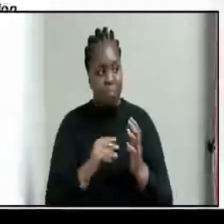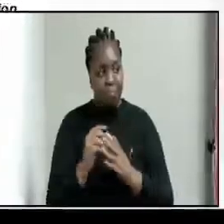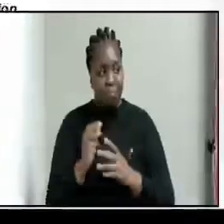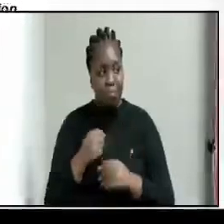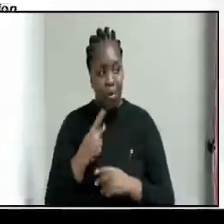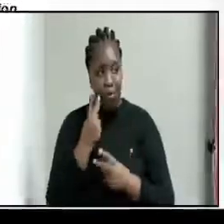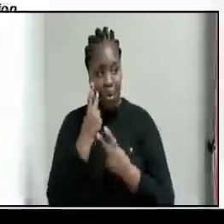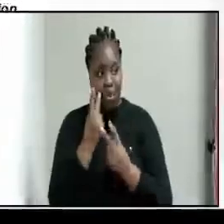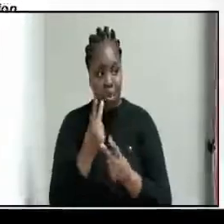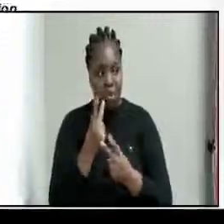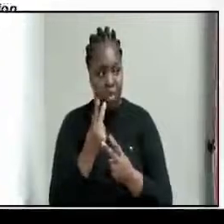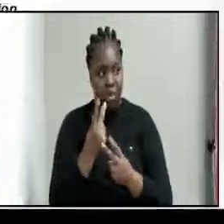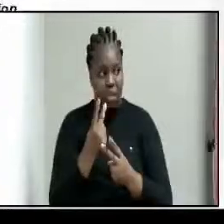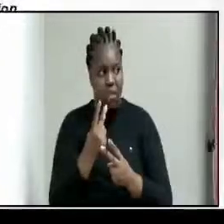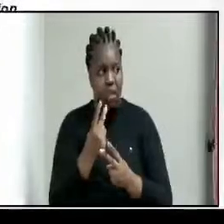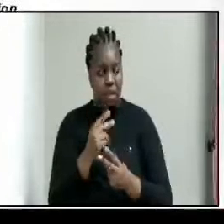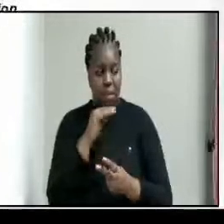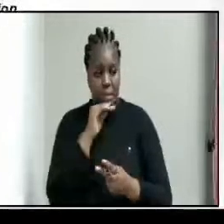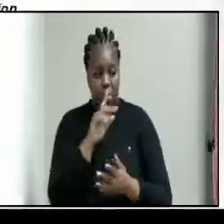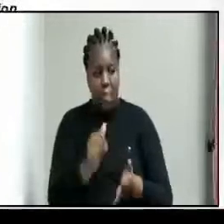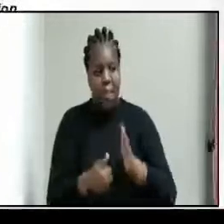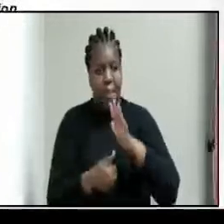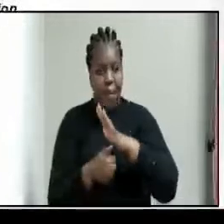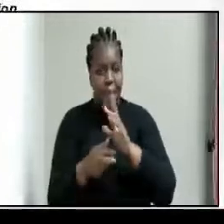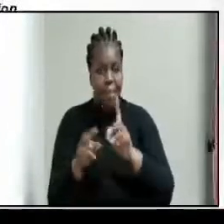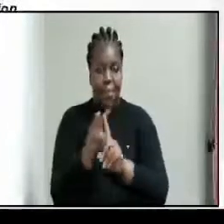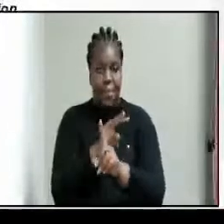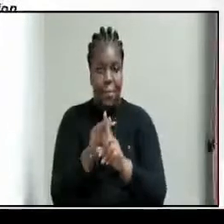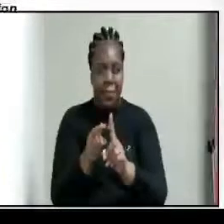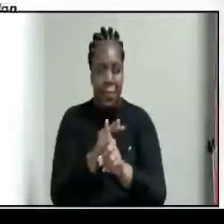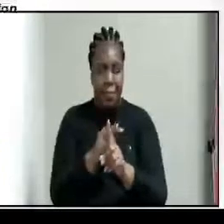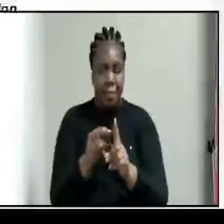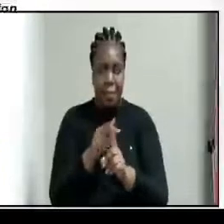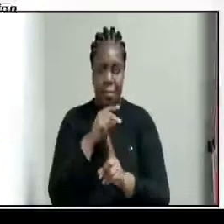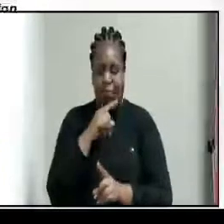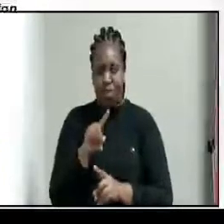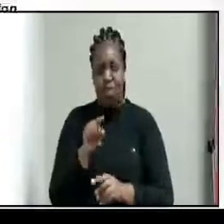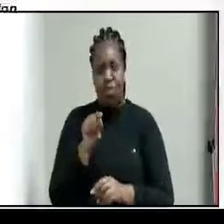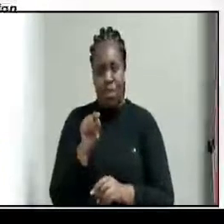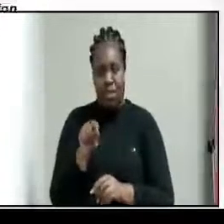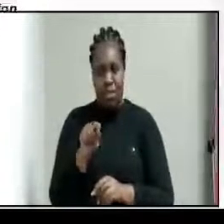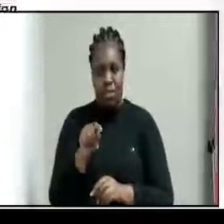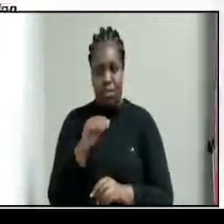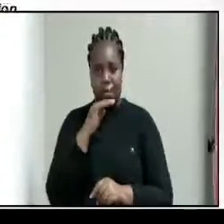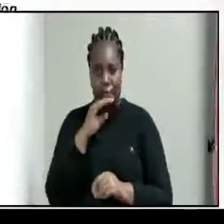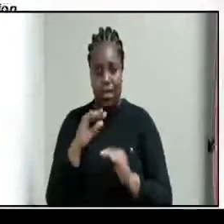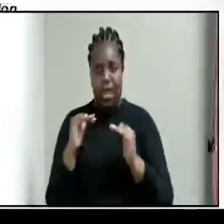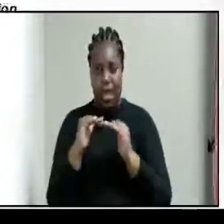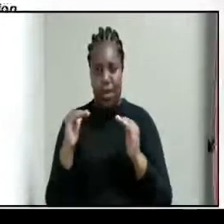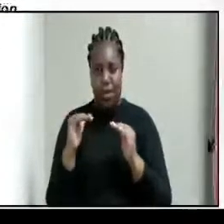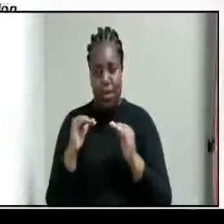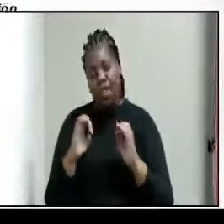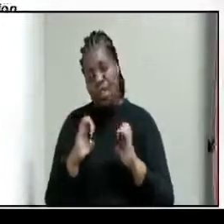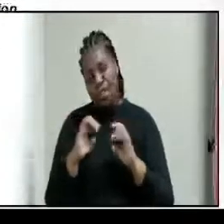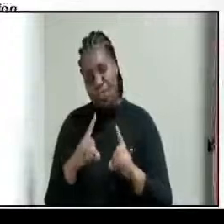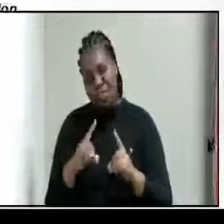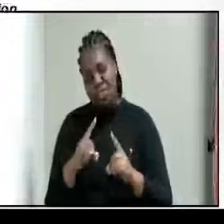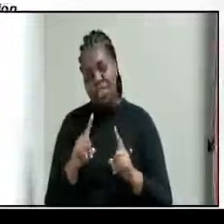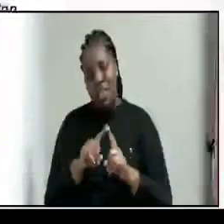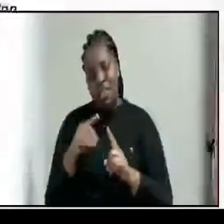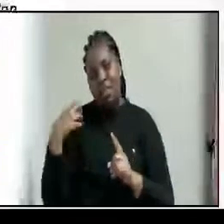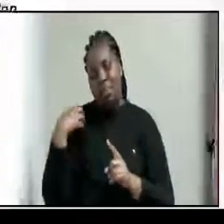thereof, will be prima facie a clear violation. And the locus classicus case in this regard is the Equal Education and Others versus the Minister